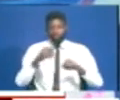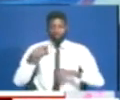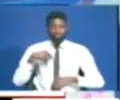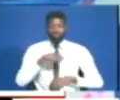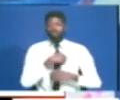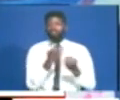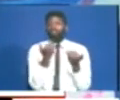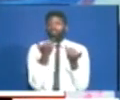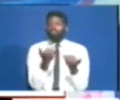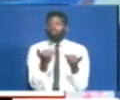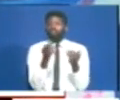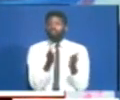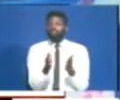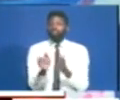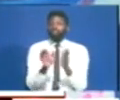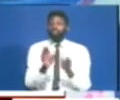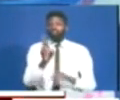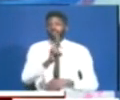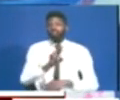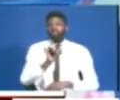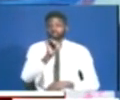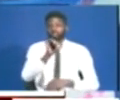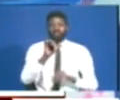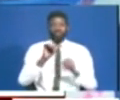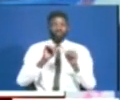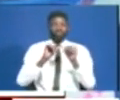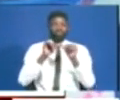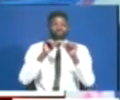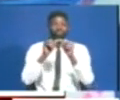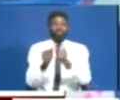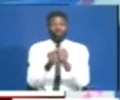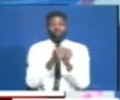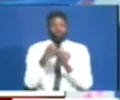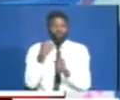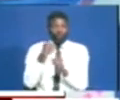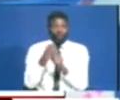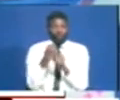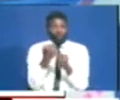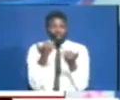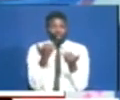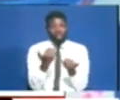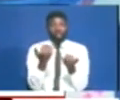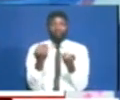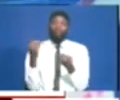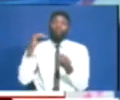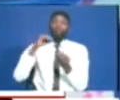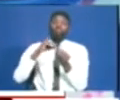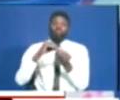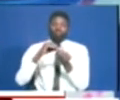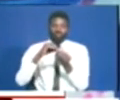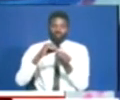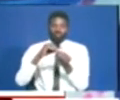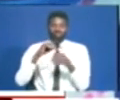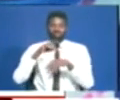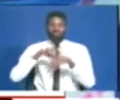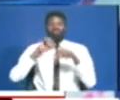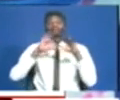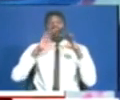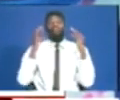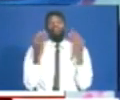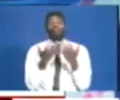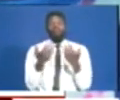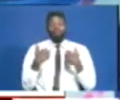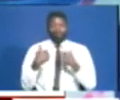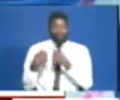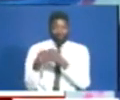moment to continue working together, especially now more than ever, as the world faces daunting challenges of recovering